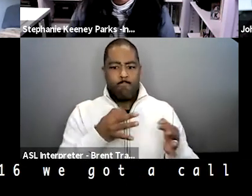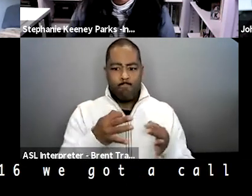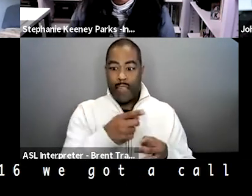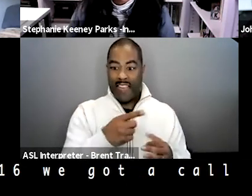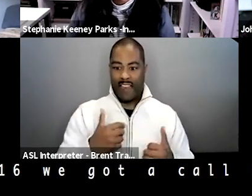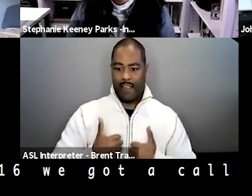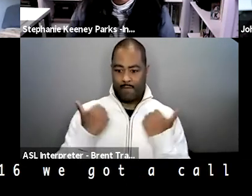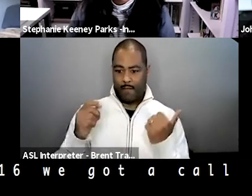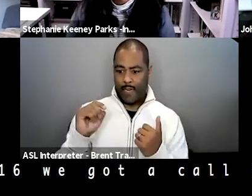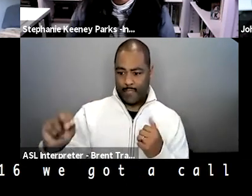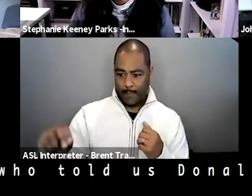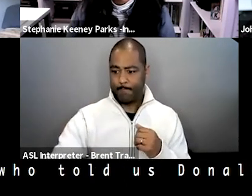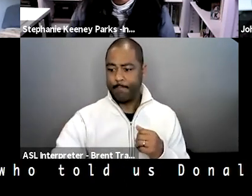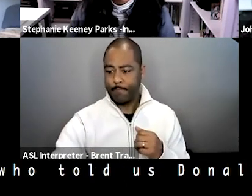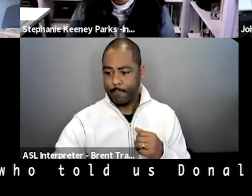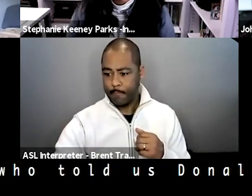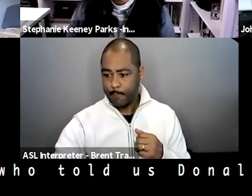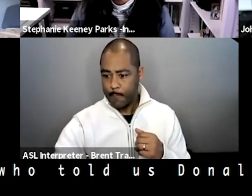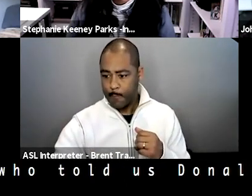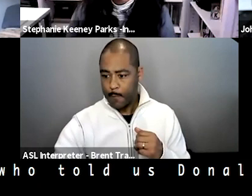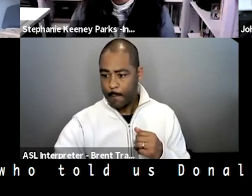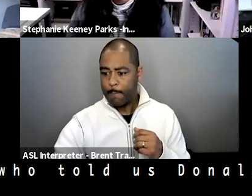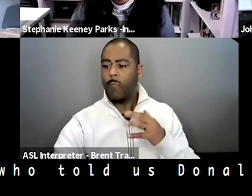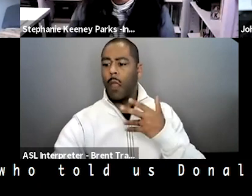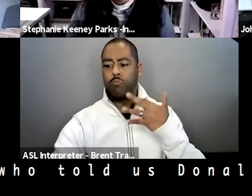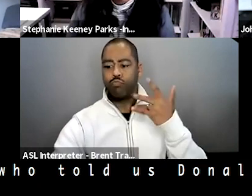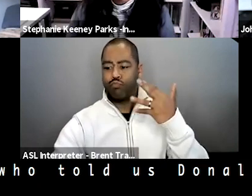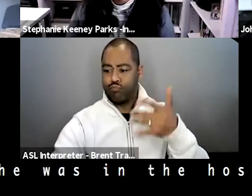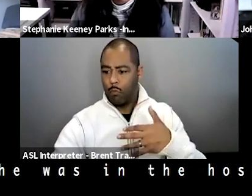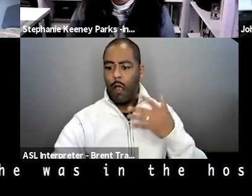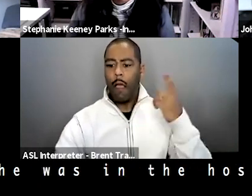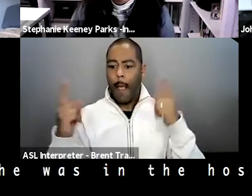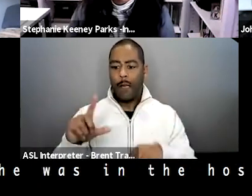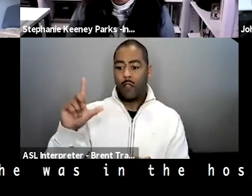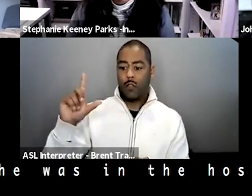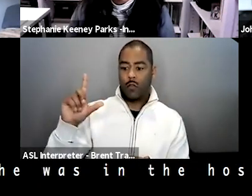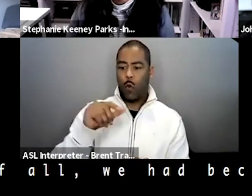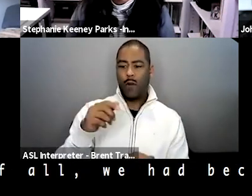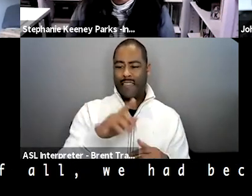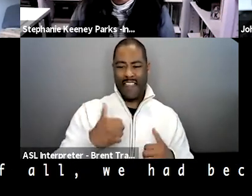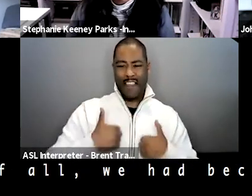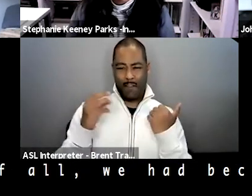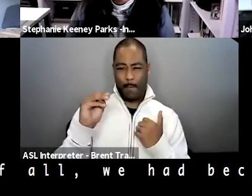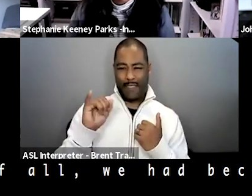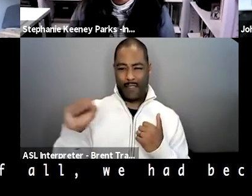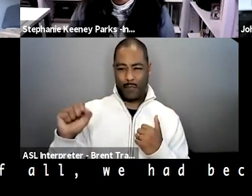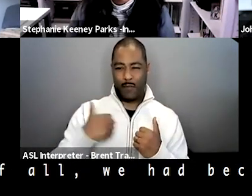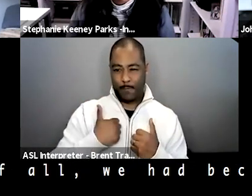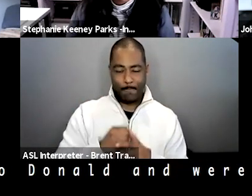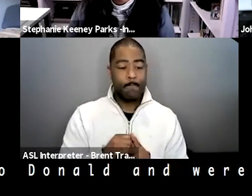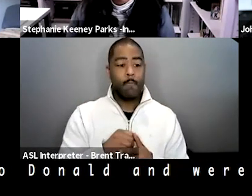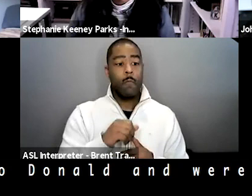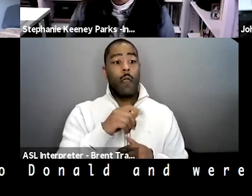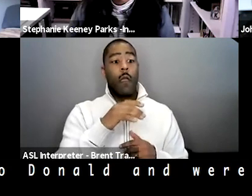in the film. And then one day in late 2016, we got a call from his family, who told us that Donald was dying. He was in the